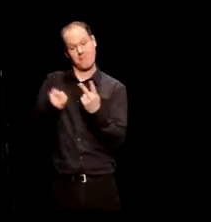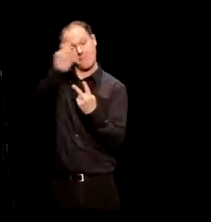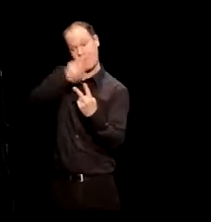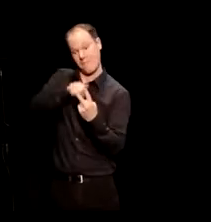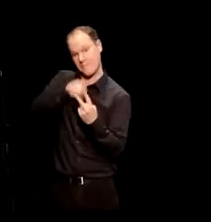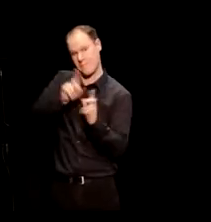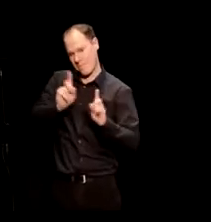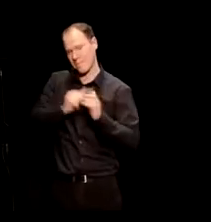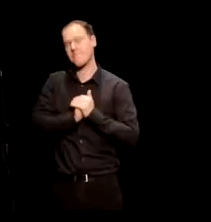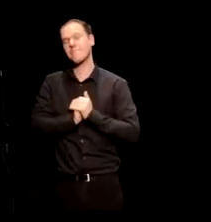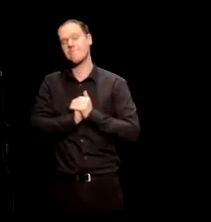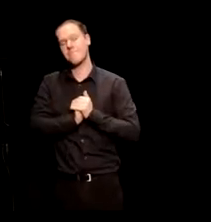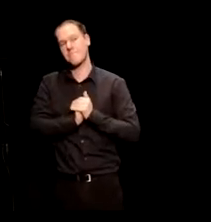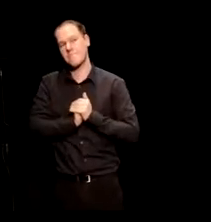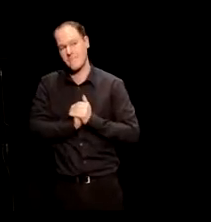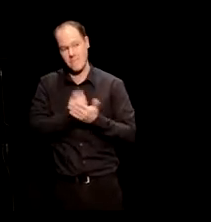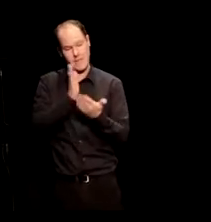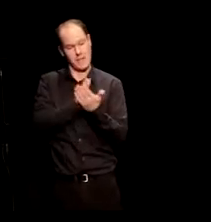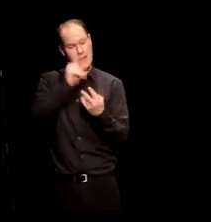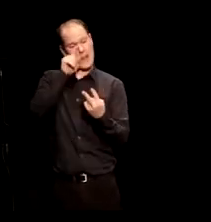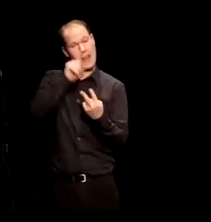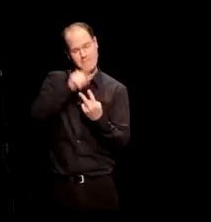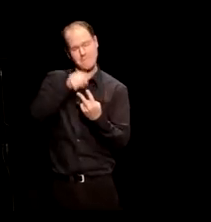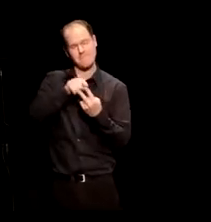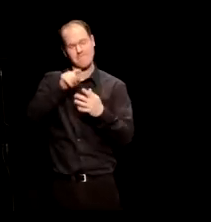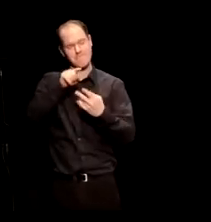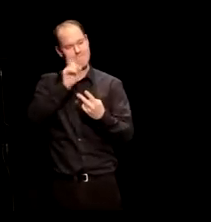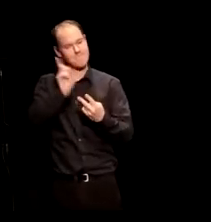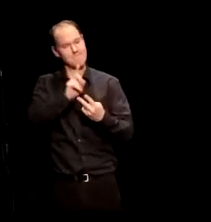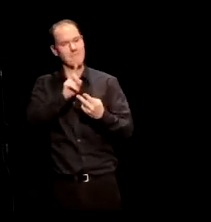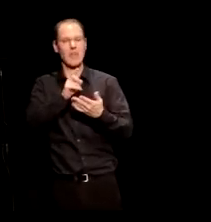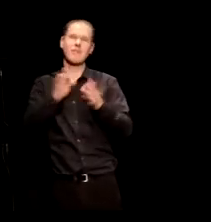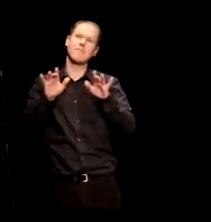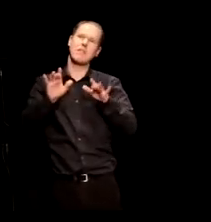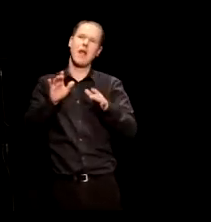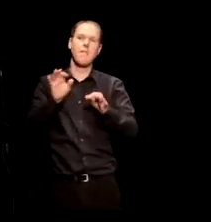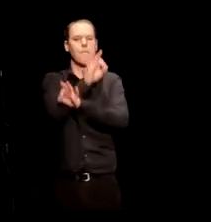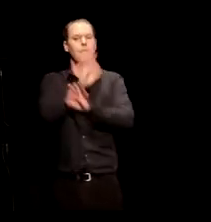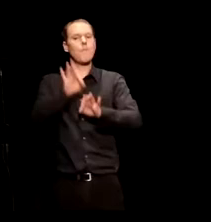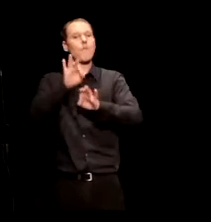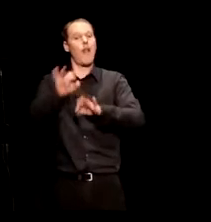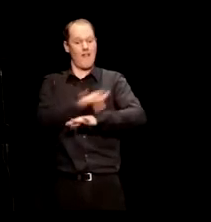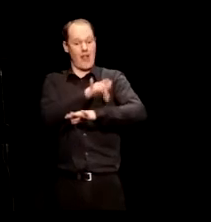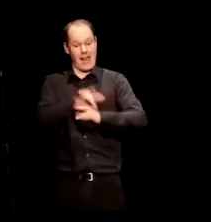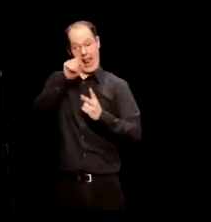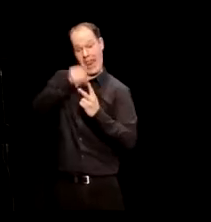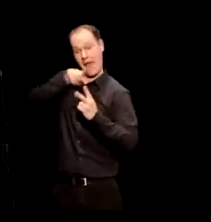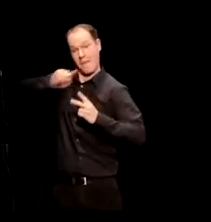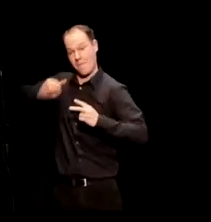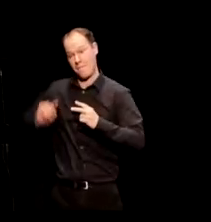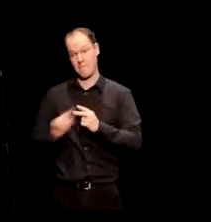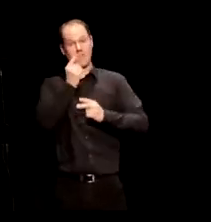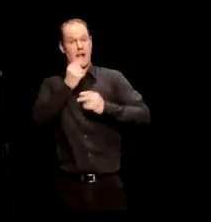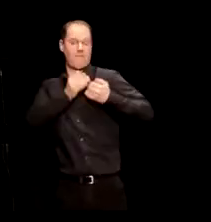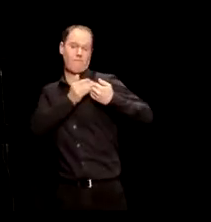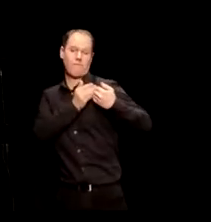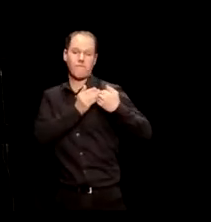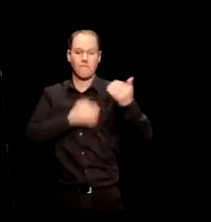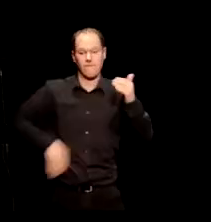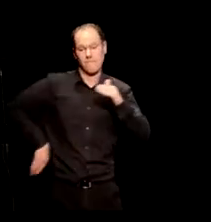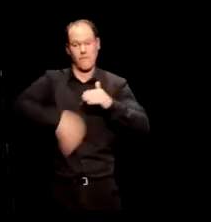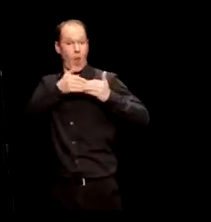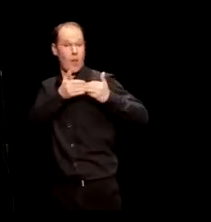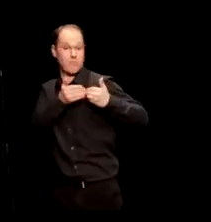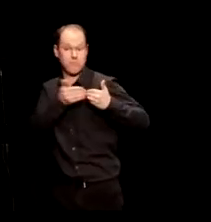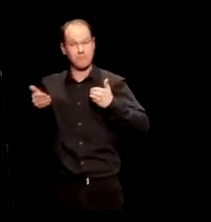is seen by scholars of musical theatre as probably the first full-length musical comedy written and